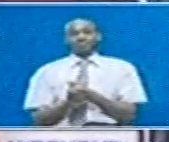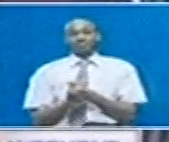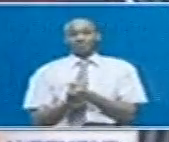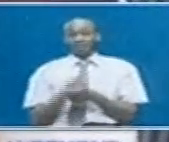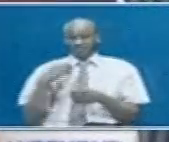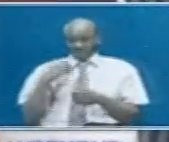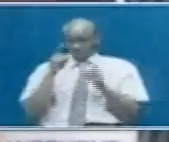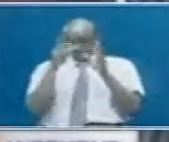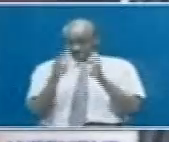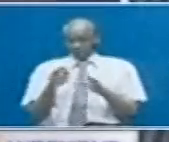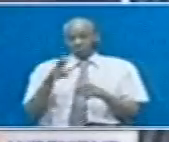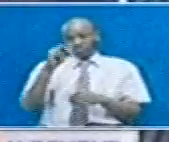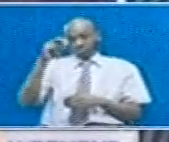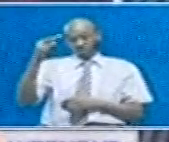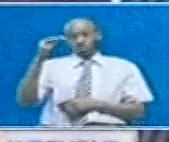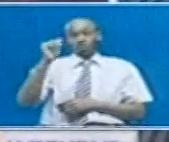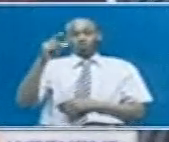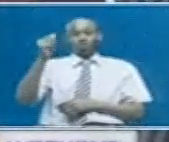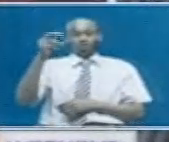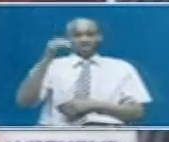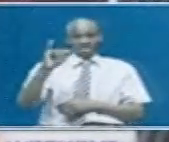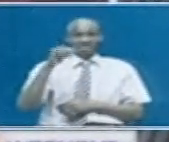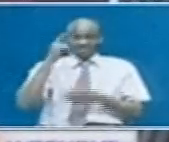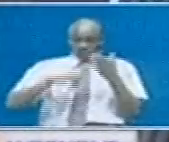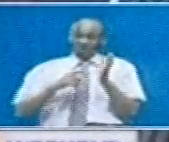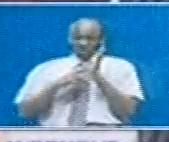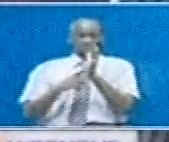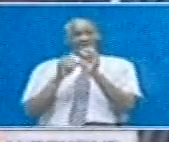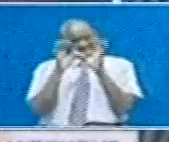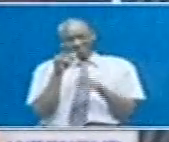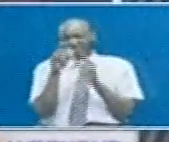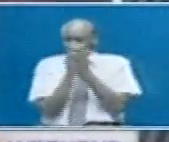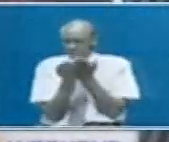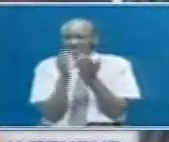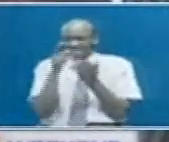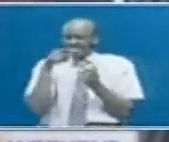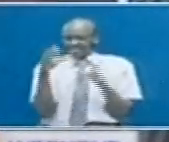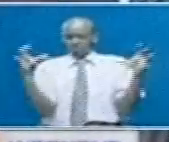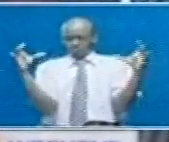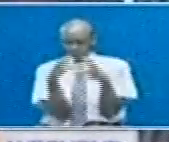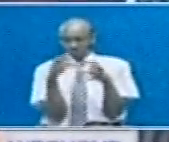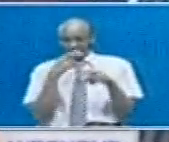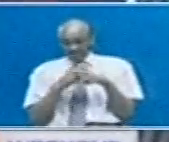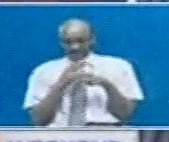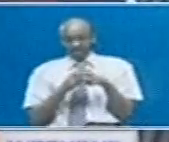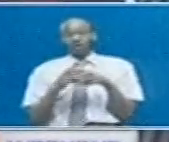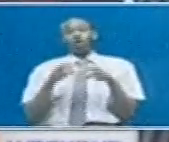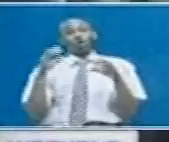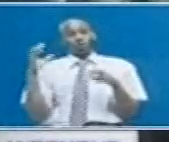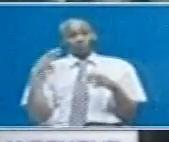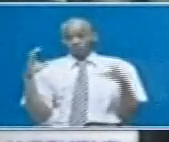by Mutahi Ngunyi and Musiambai Katumanga indicated that the group have camouflaged in the name of community